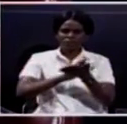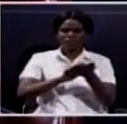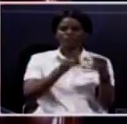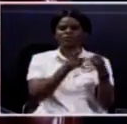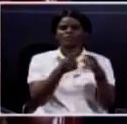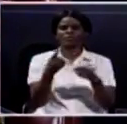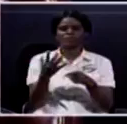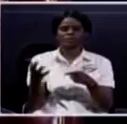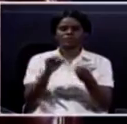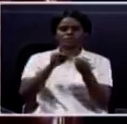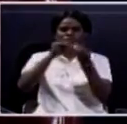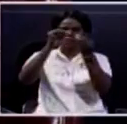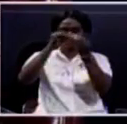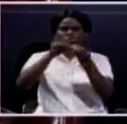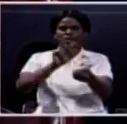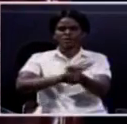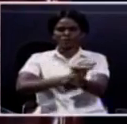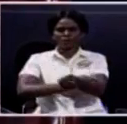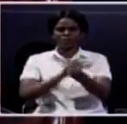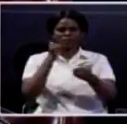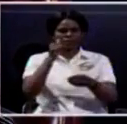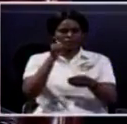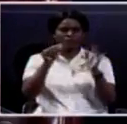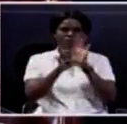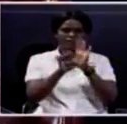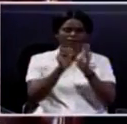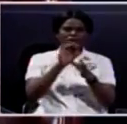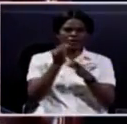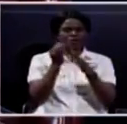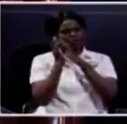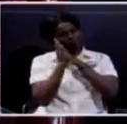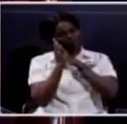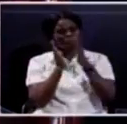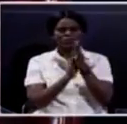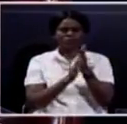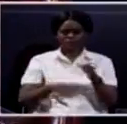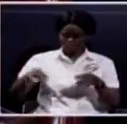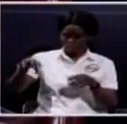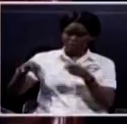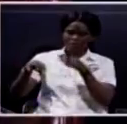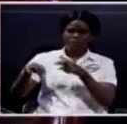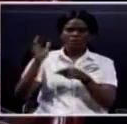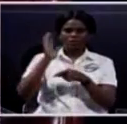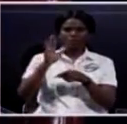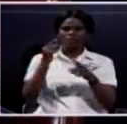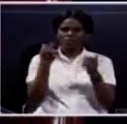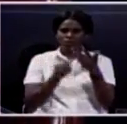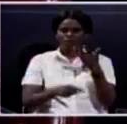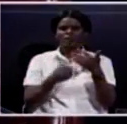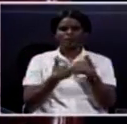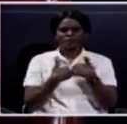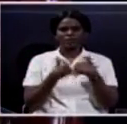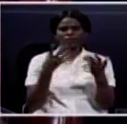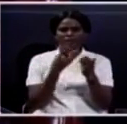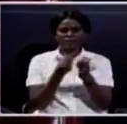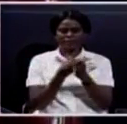in total, at Kasama Girls, for example, or any boarding school, a child will go with a total